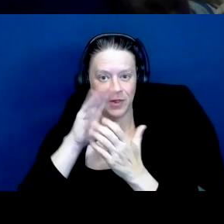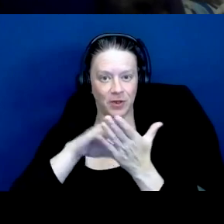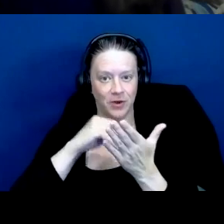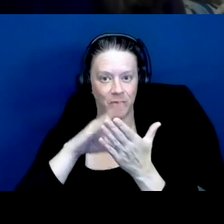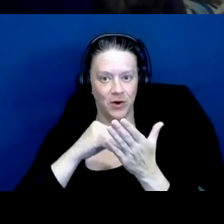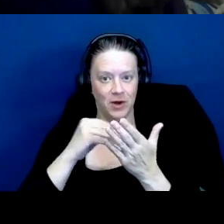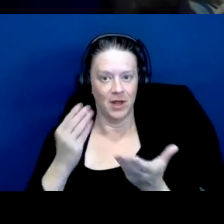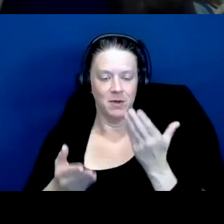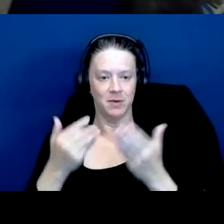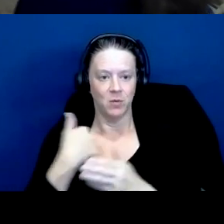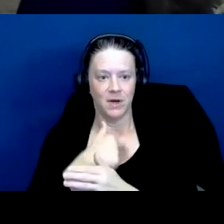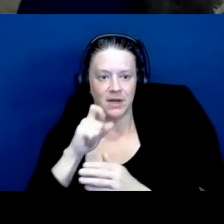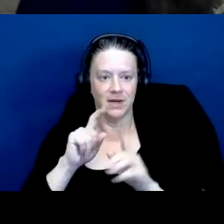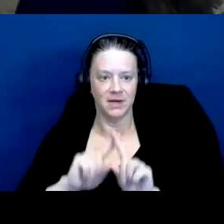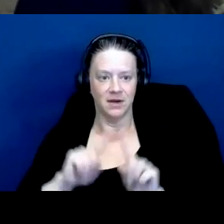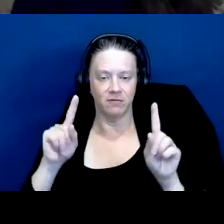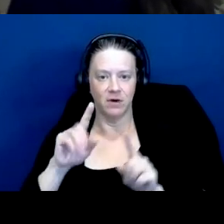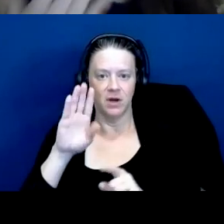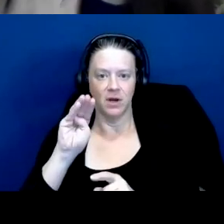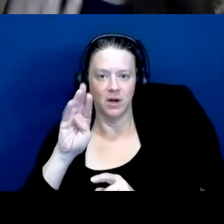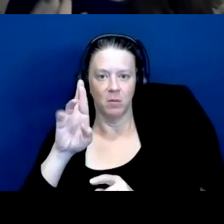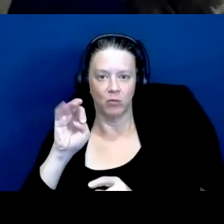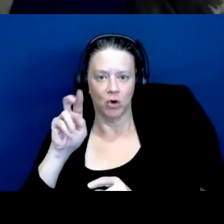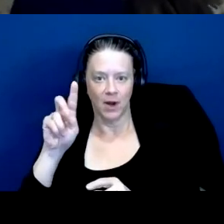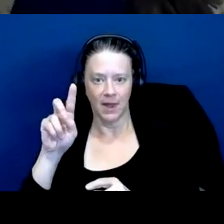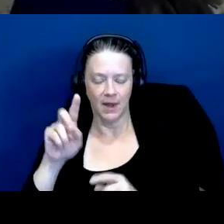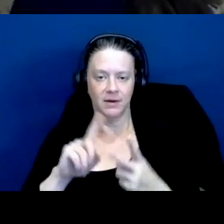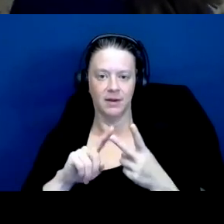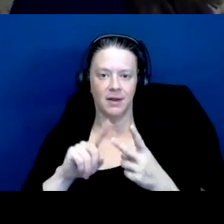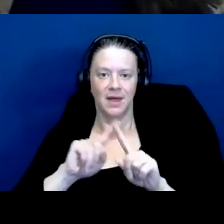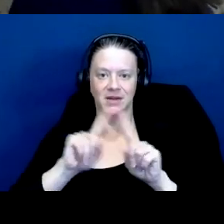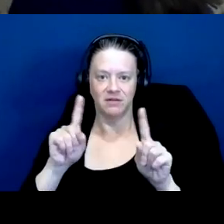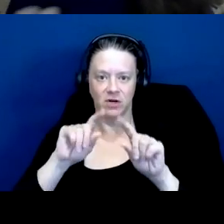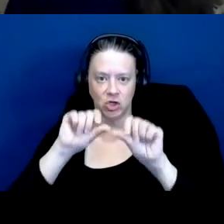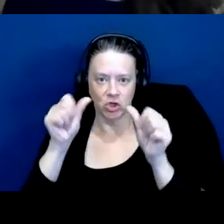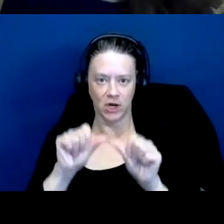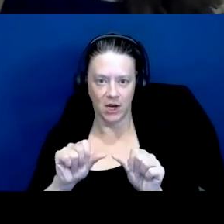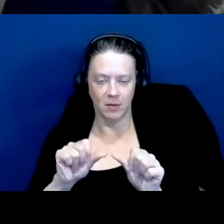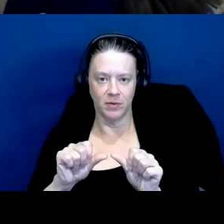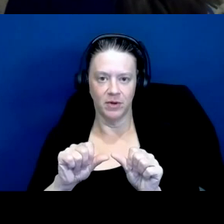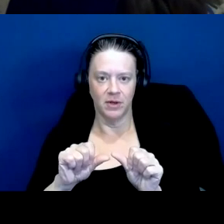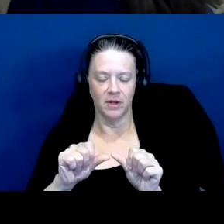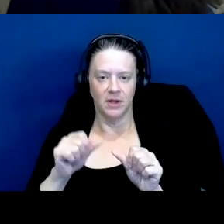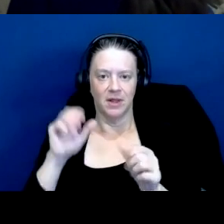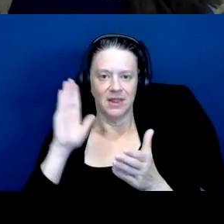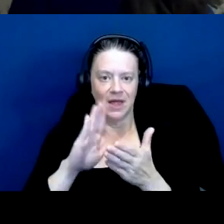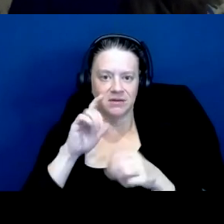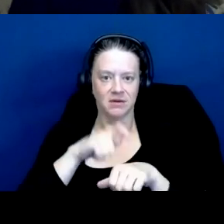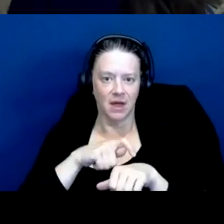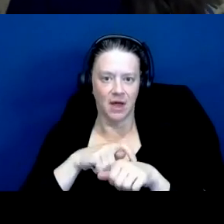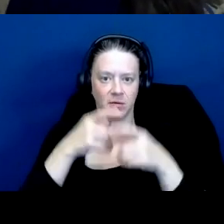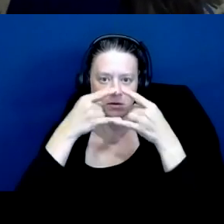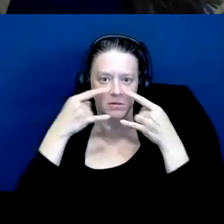a different shape. Maybe we need some gradual desensitization to the mask. Sometimes we need some behavioral